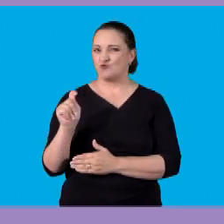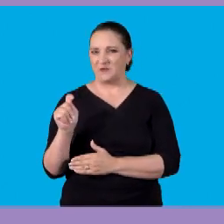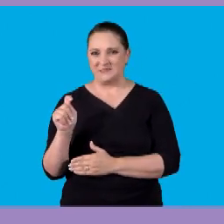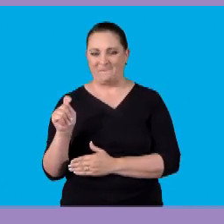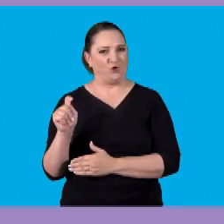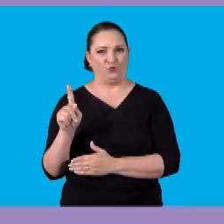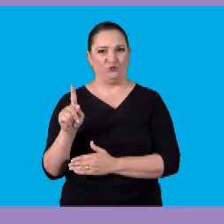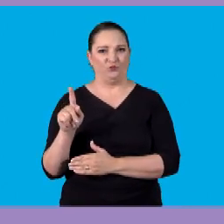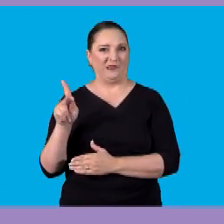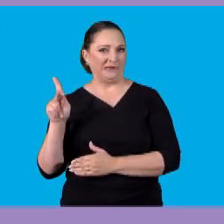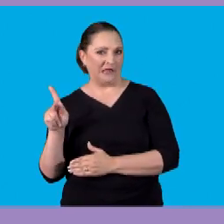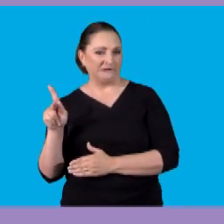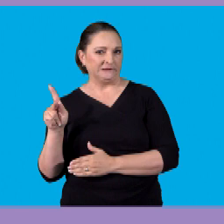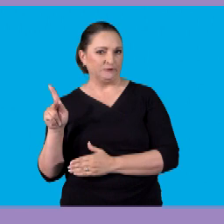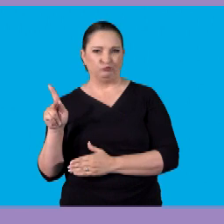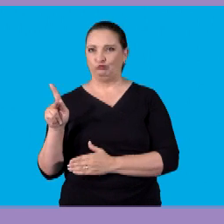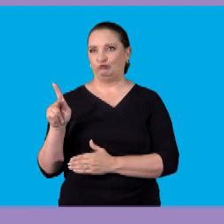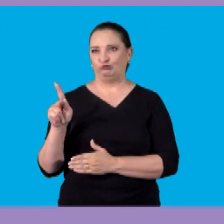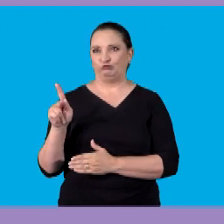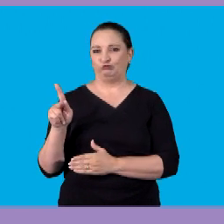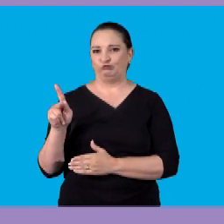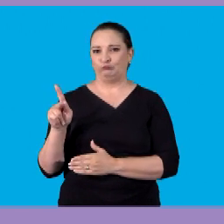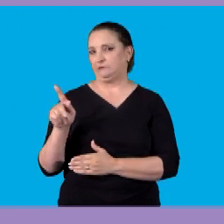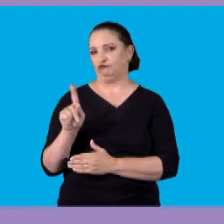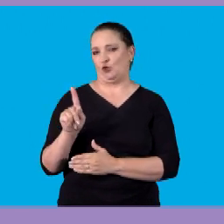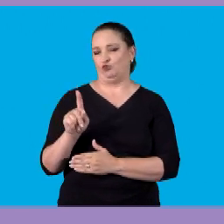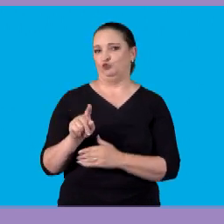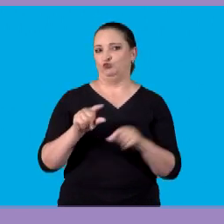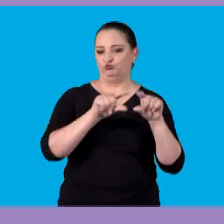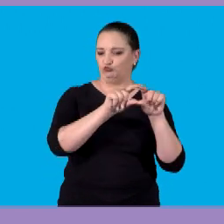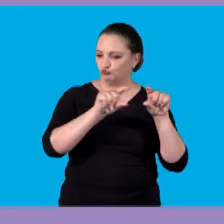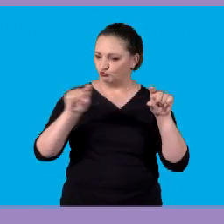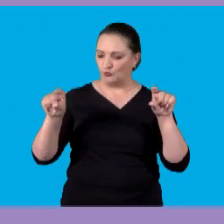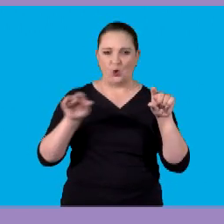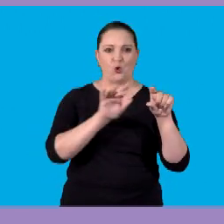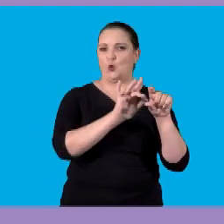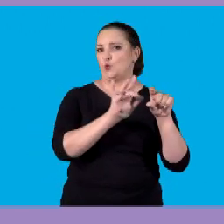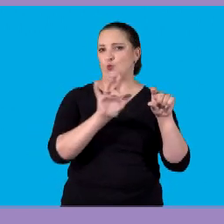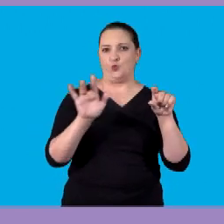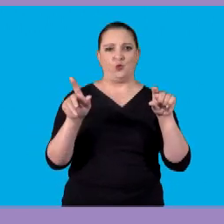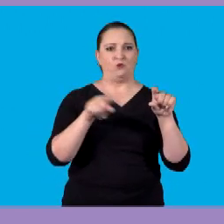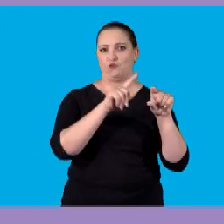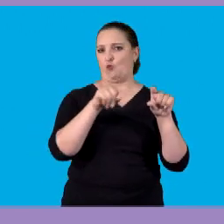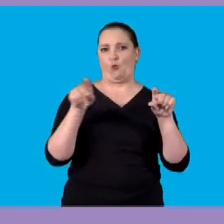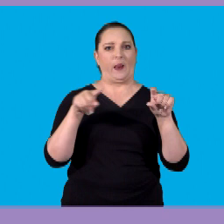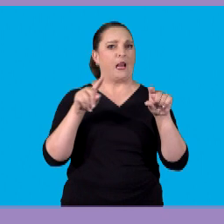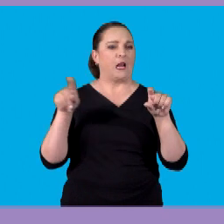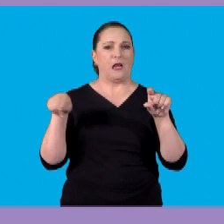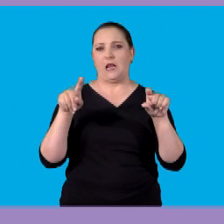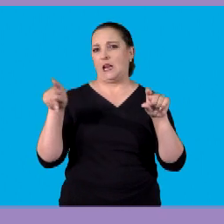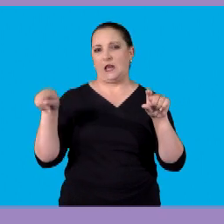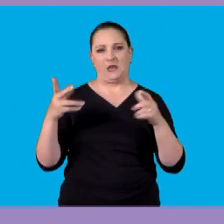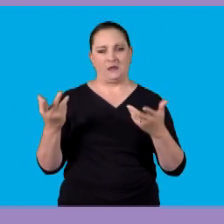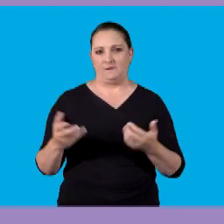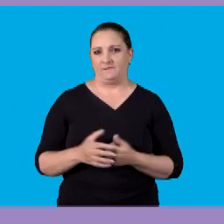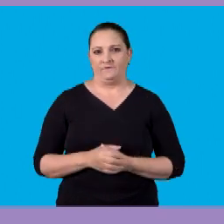Is it a trapezium? No. And is it a kite? Not at all. So none of these